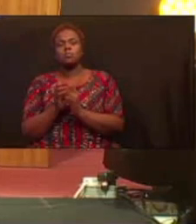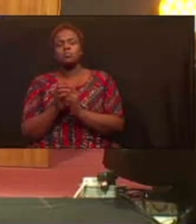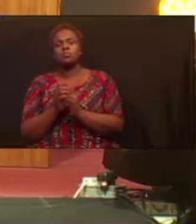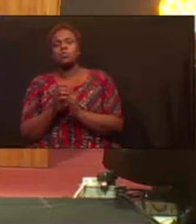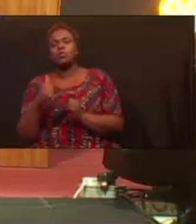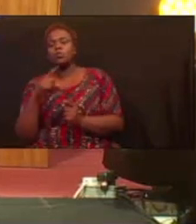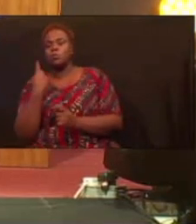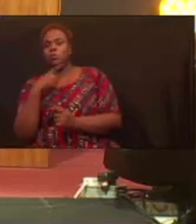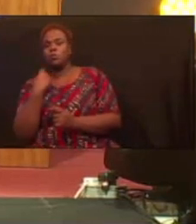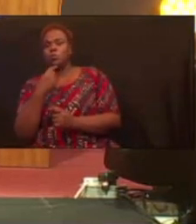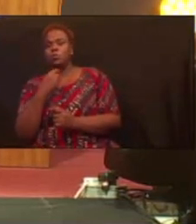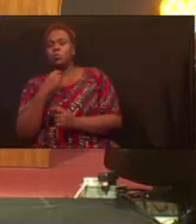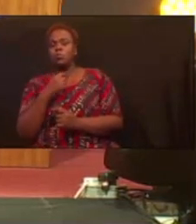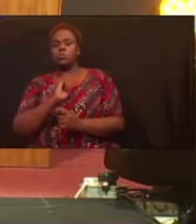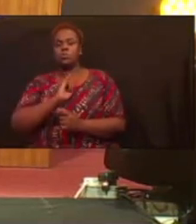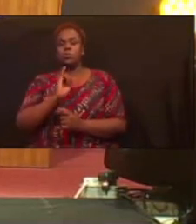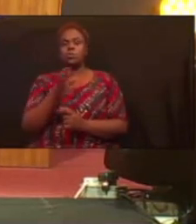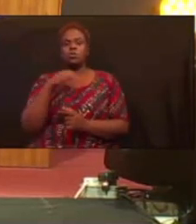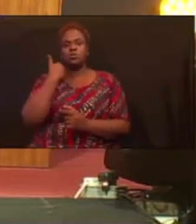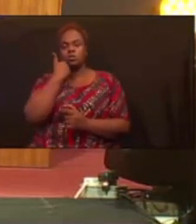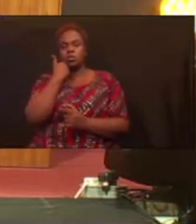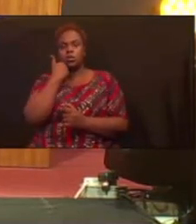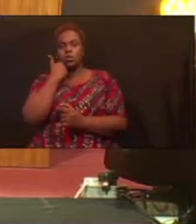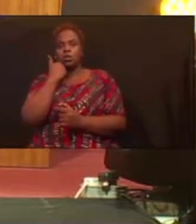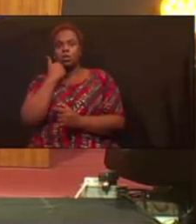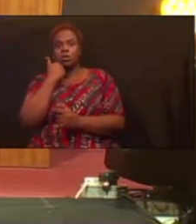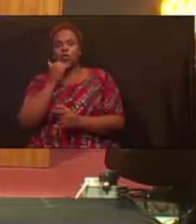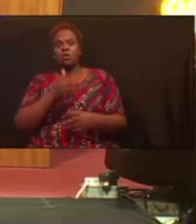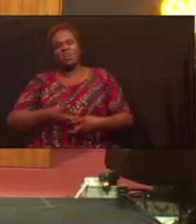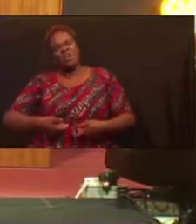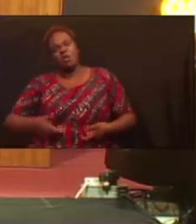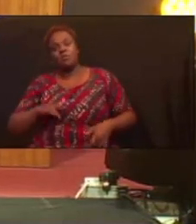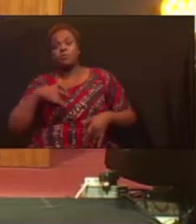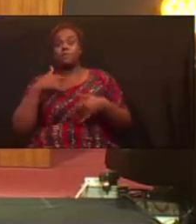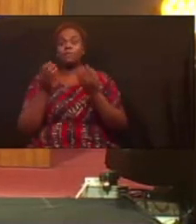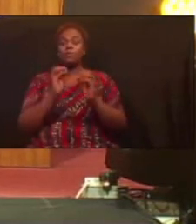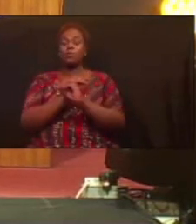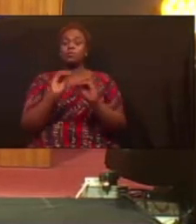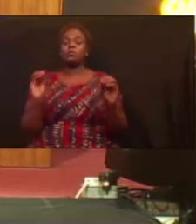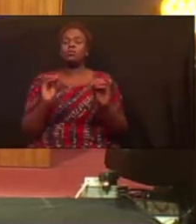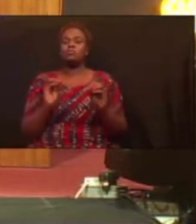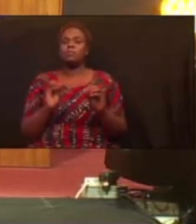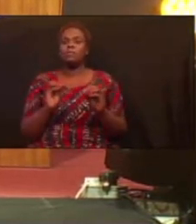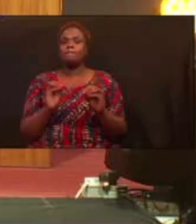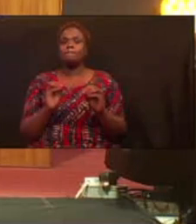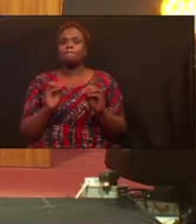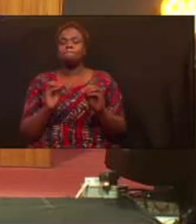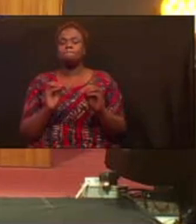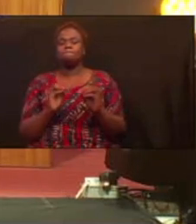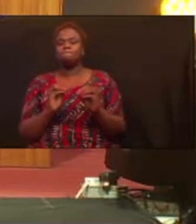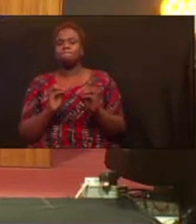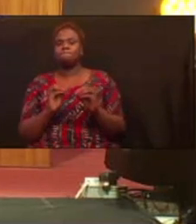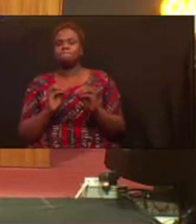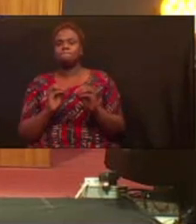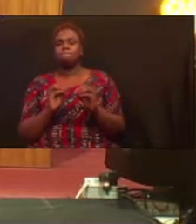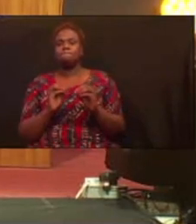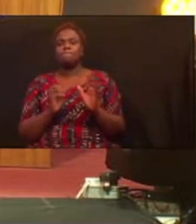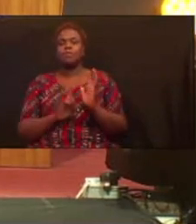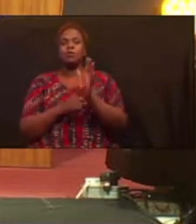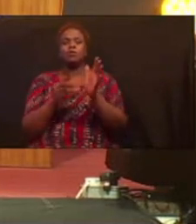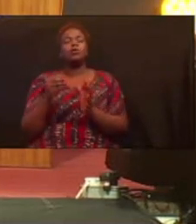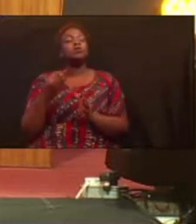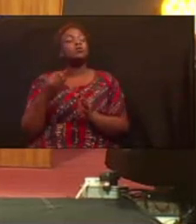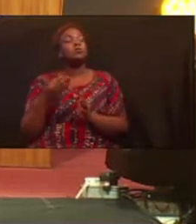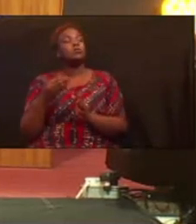the many initial signs is a loss of appetite. So the moment there is a loss of spiritual appetite is a sign that your